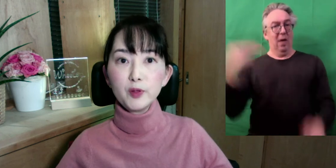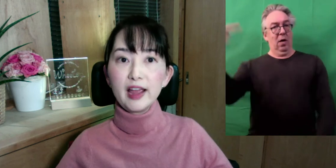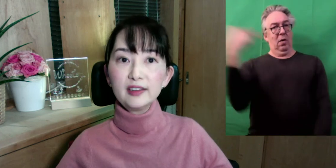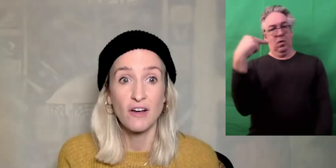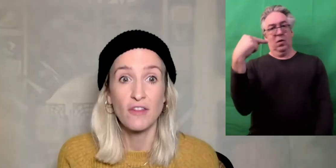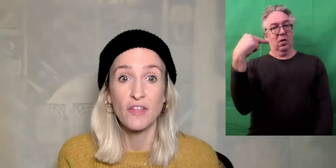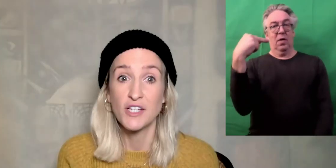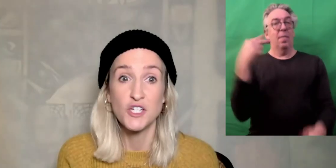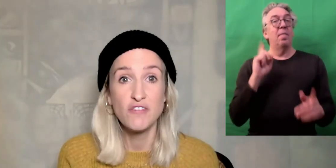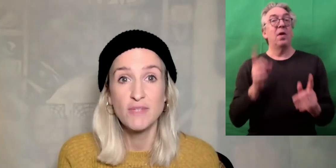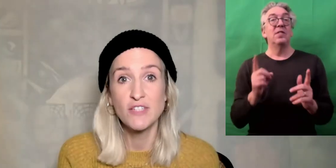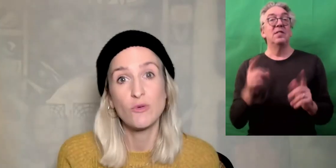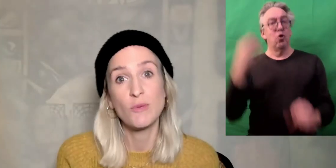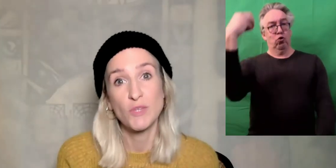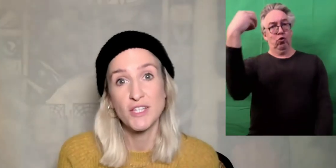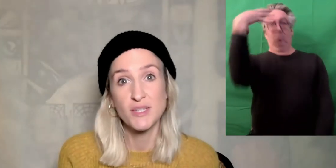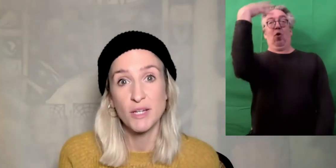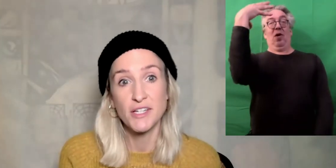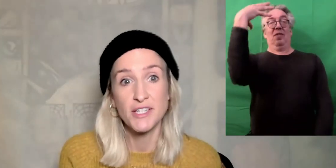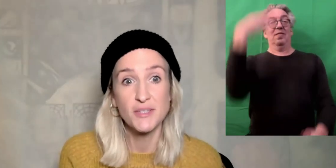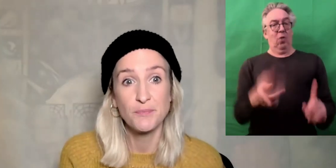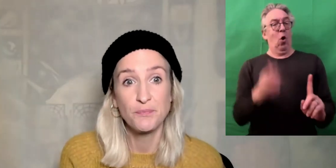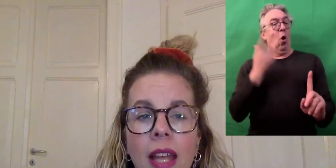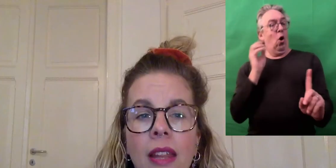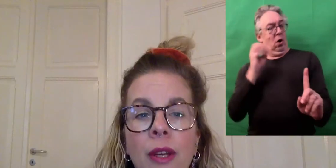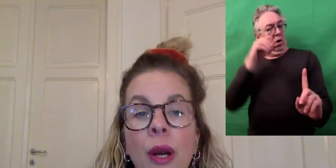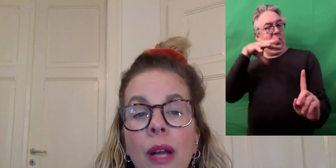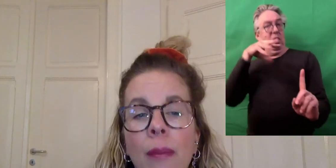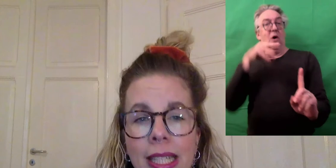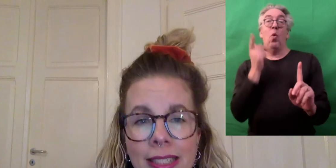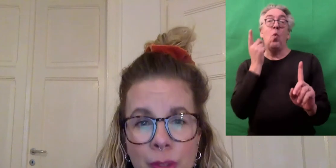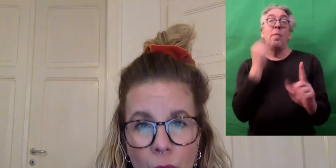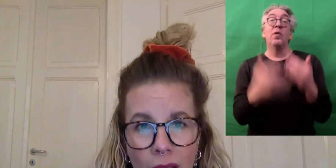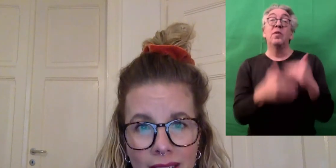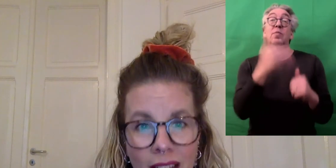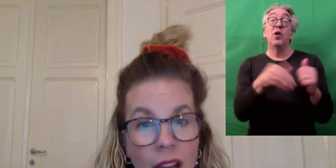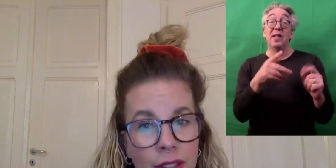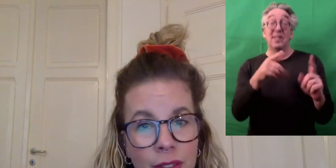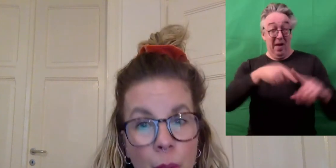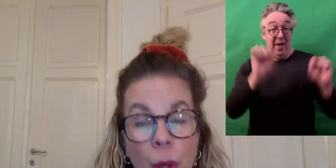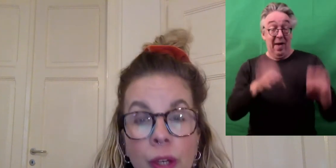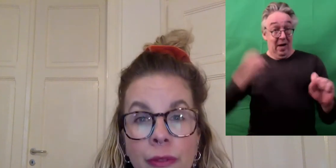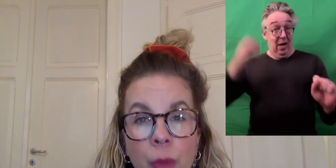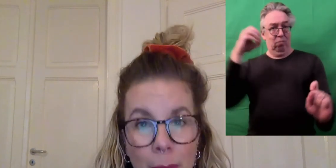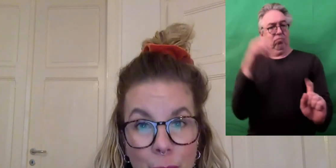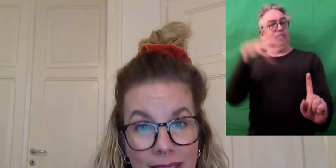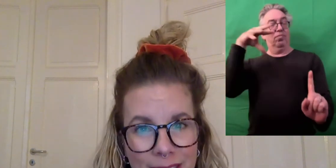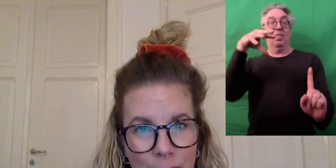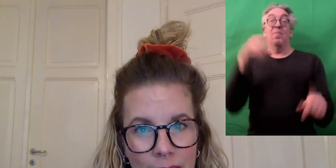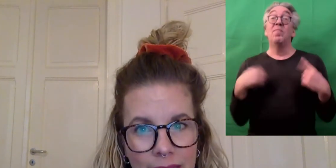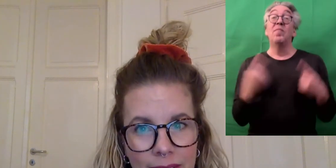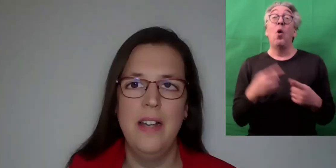a spotlight on the achievements of women with disabilities. The Her Abilities Award honors the work of women